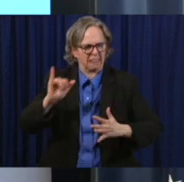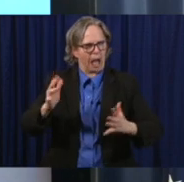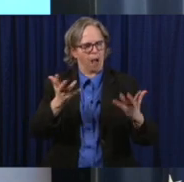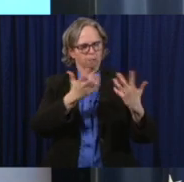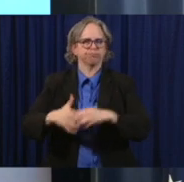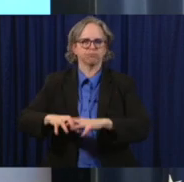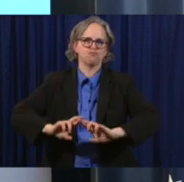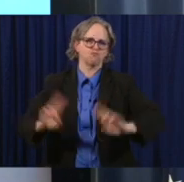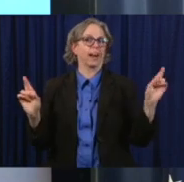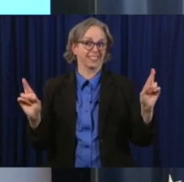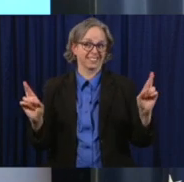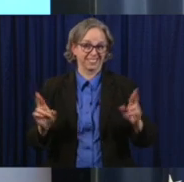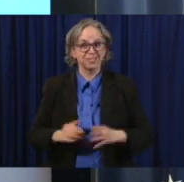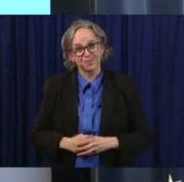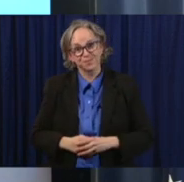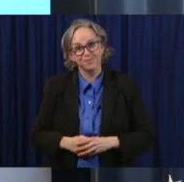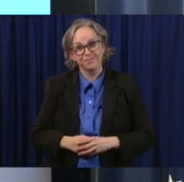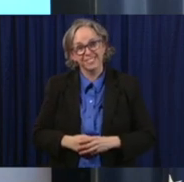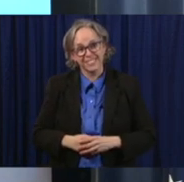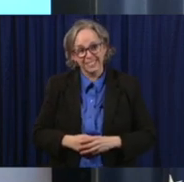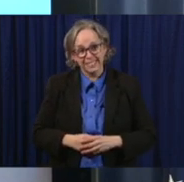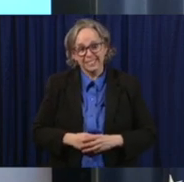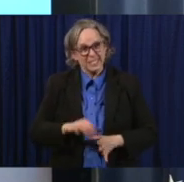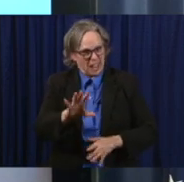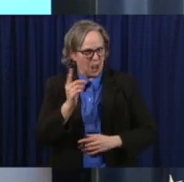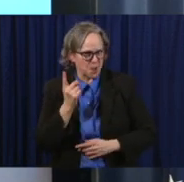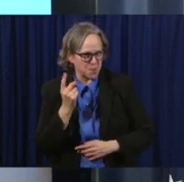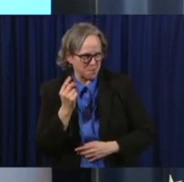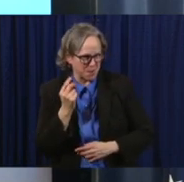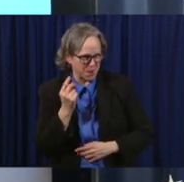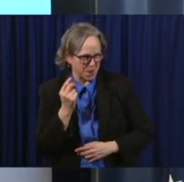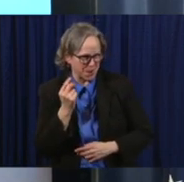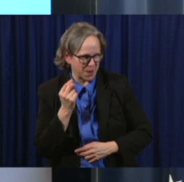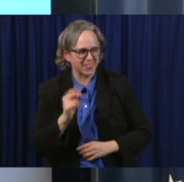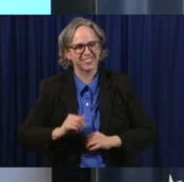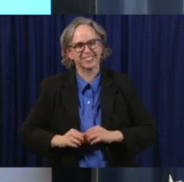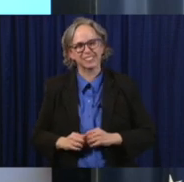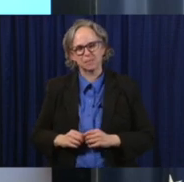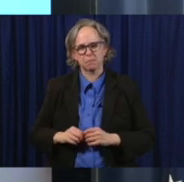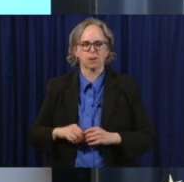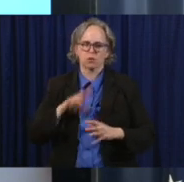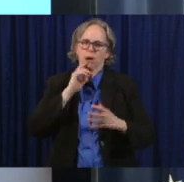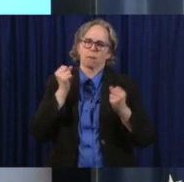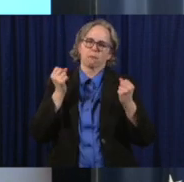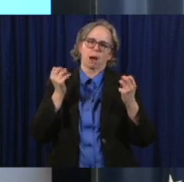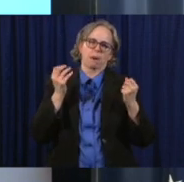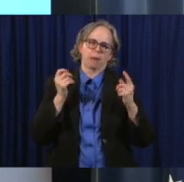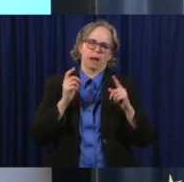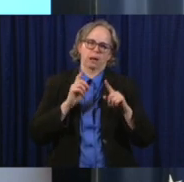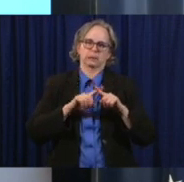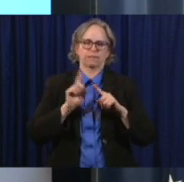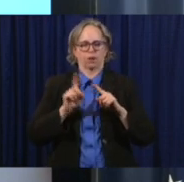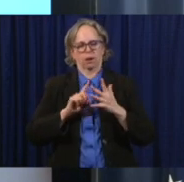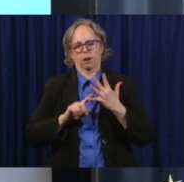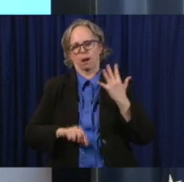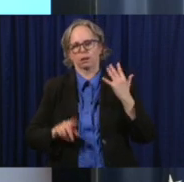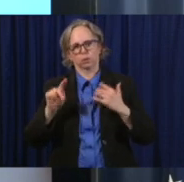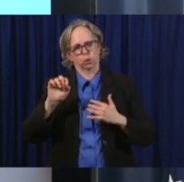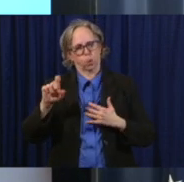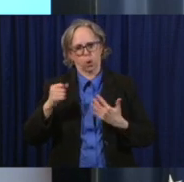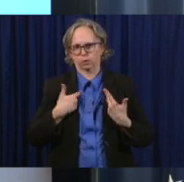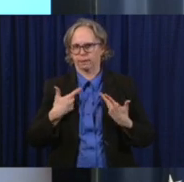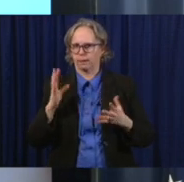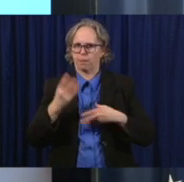The last thing I want to mention among the tools in our toolkit of our